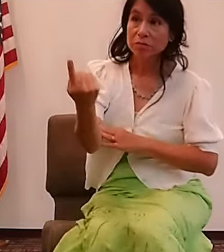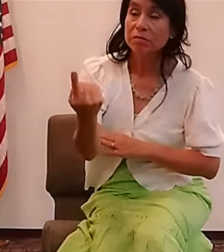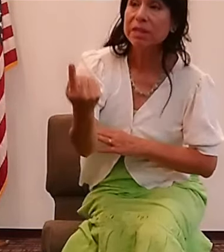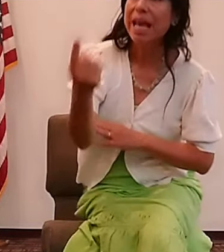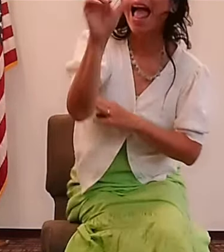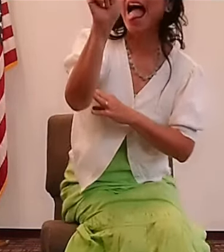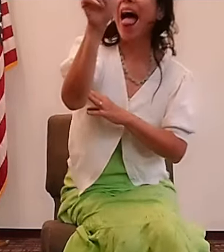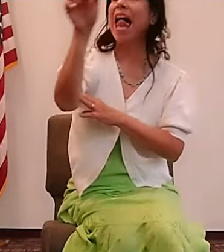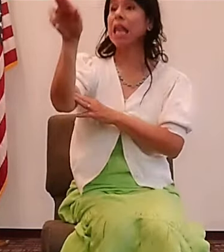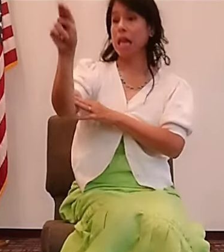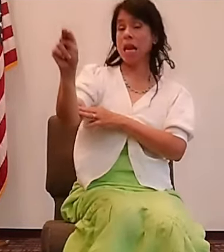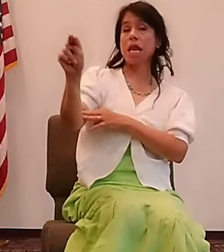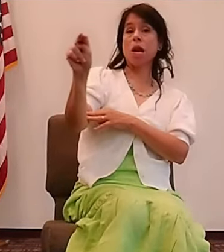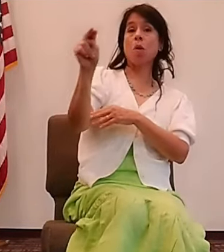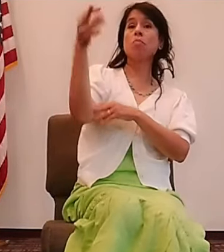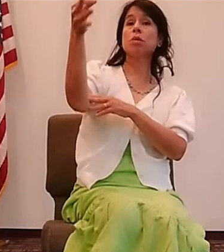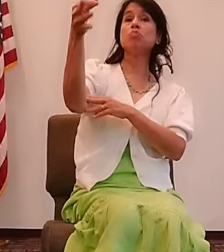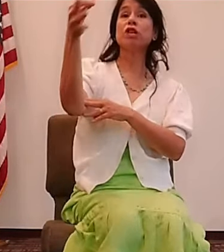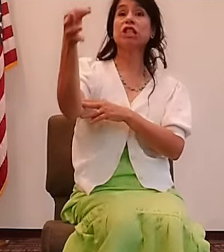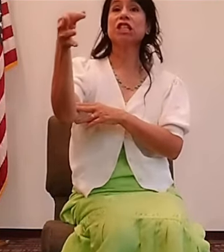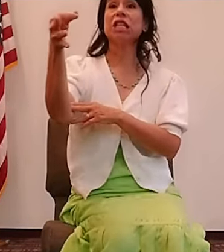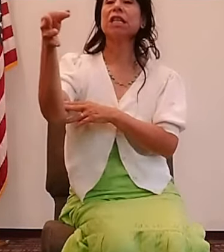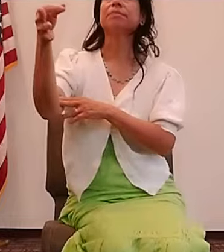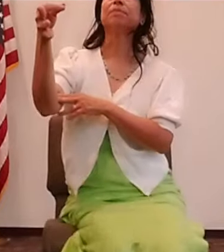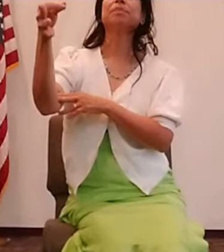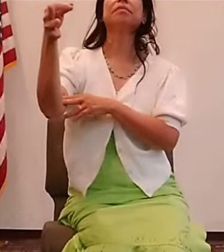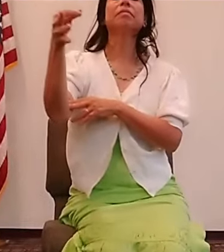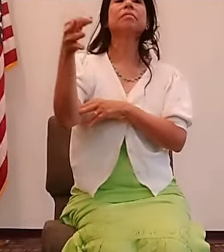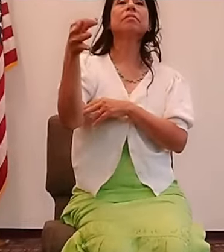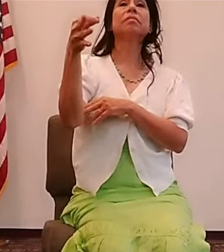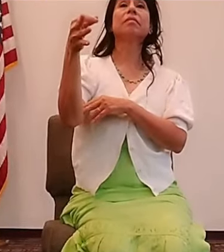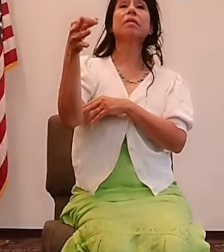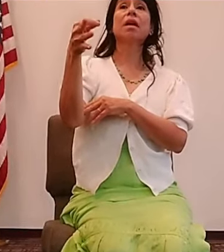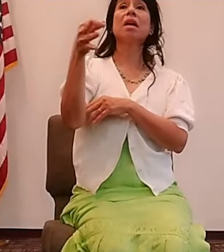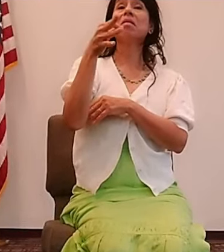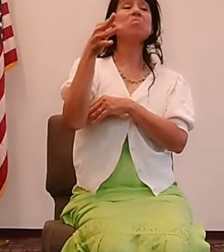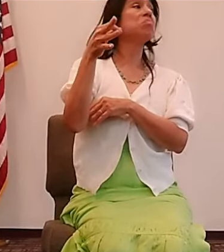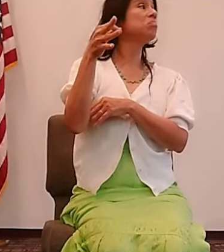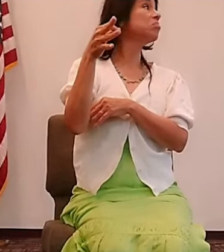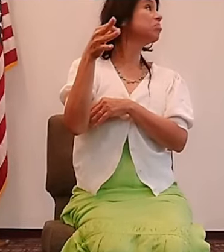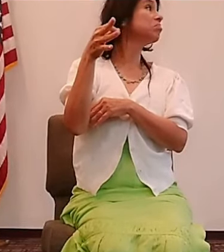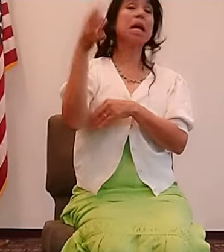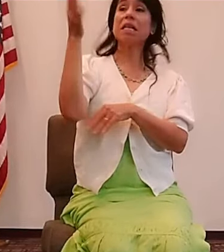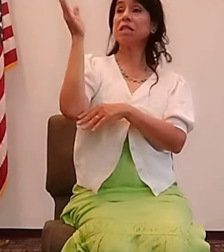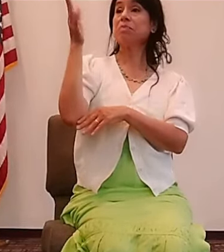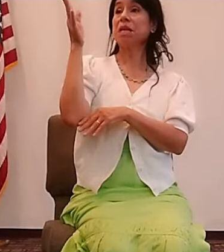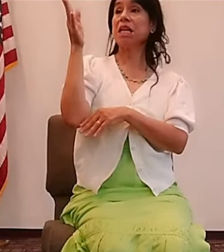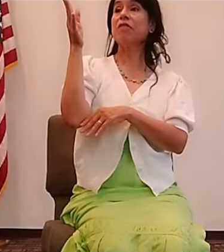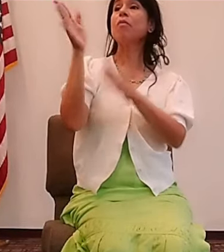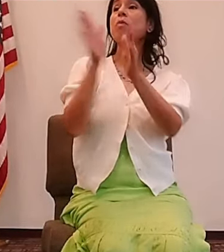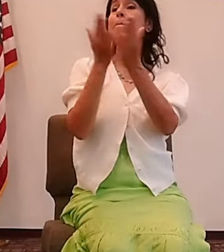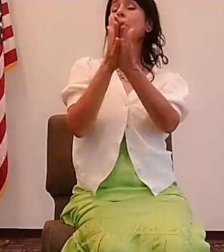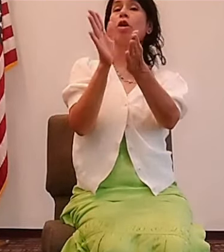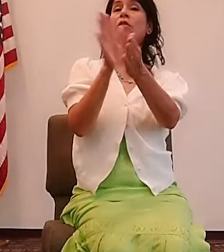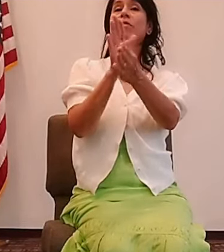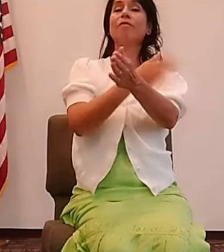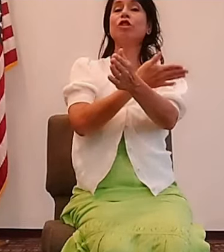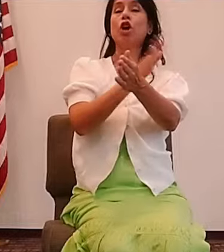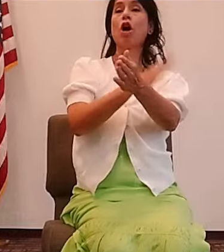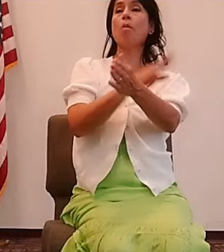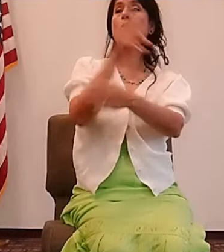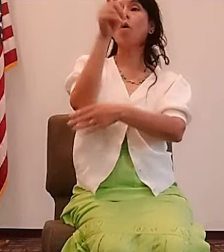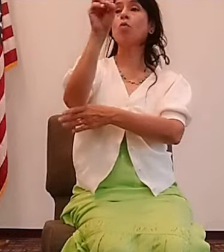Alan's going to be preaching to us today and speaking from the Book of Psalms in